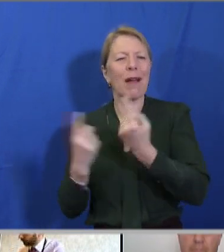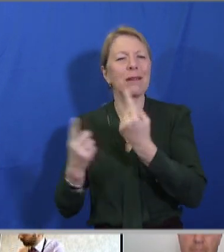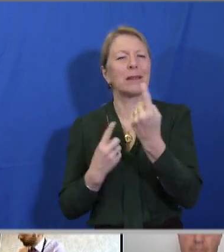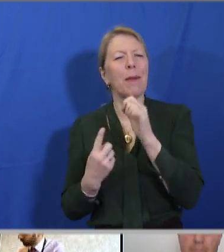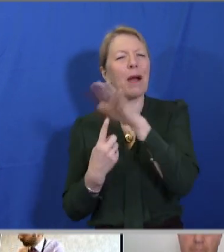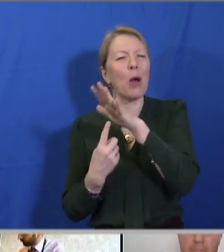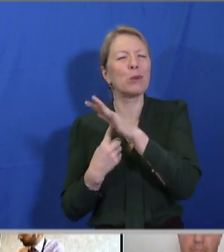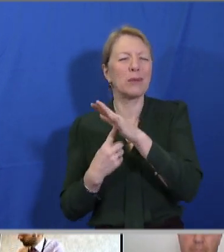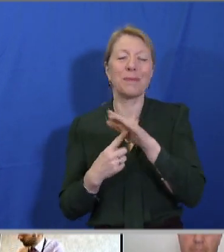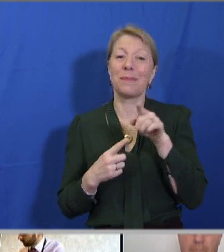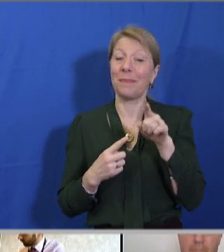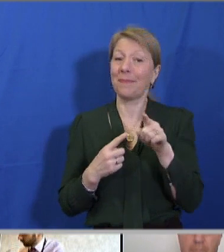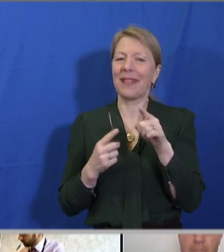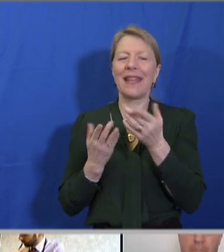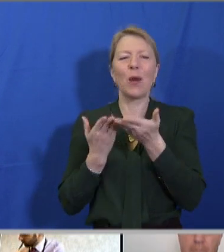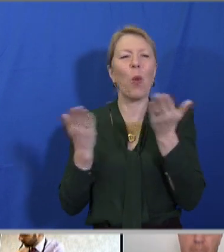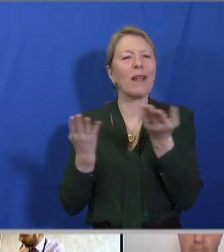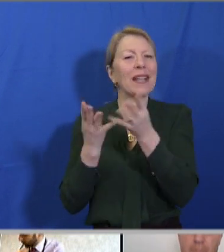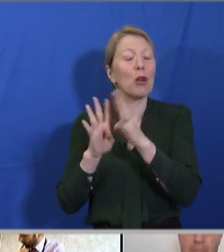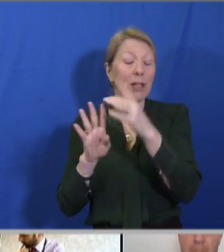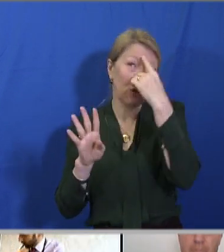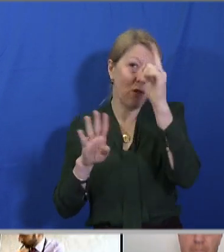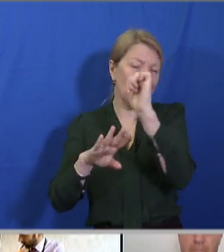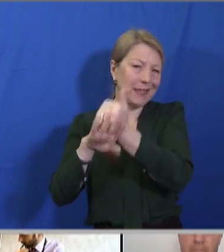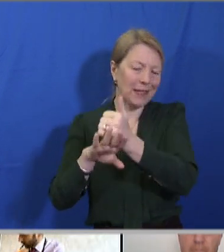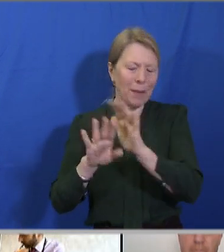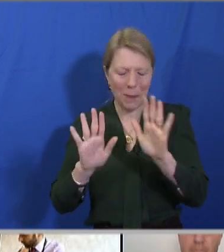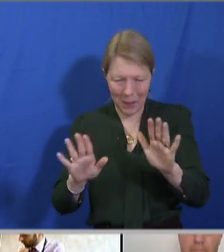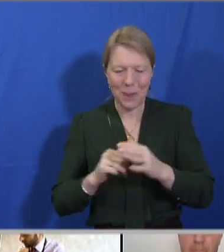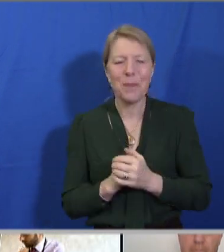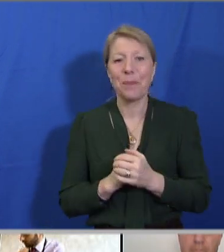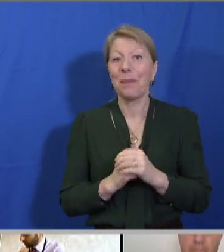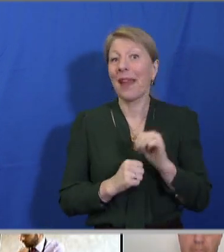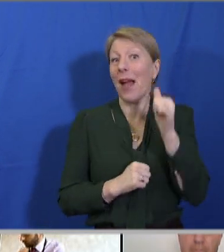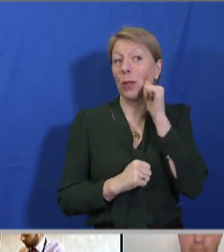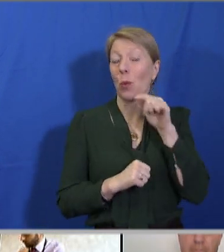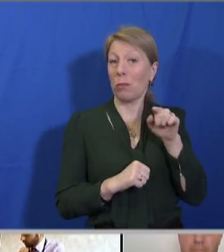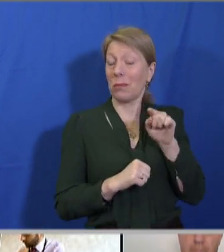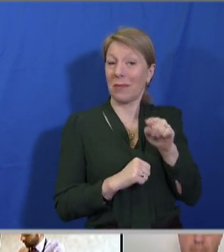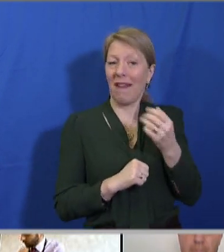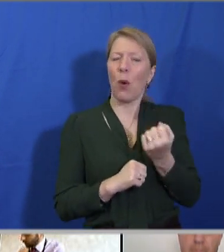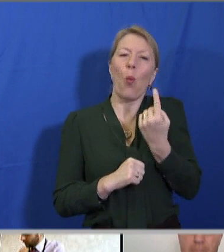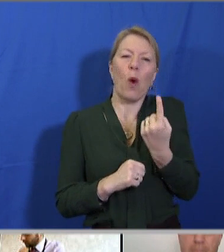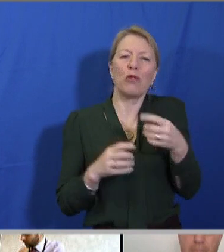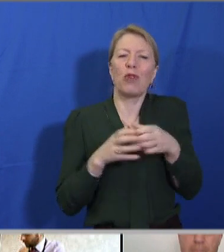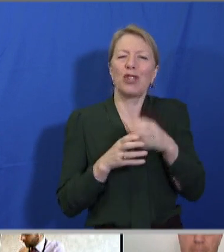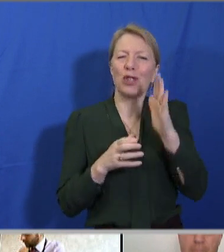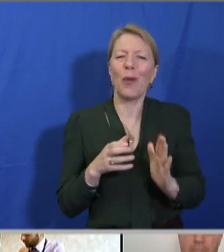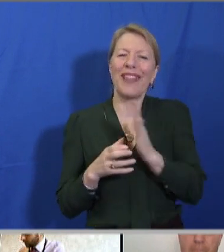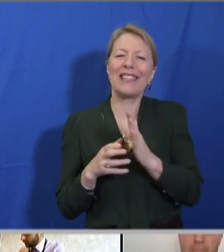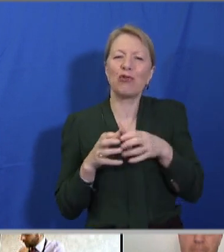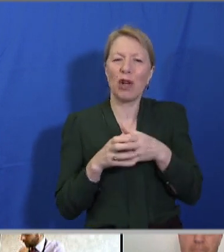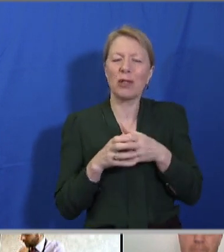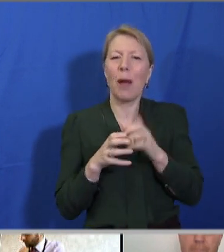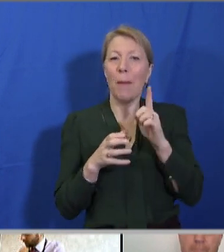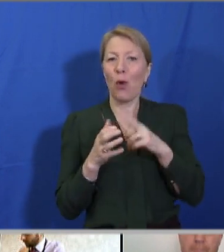Commission for Northern Ireland. So I know that's operational in one of our trusts, is how we just make sure it's rolled out